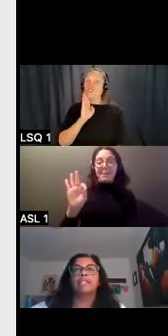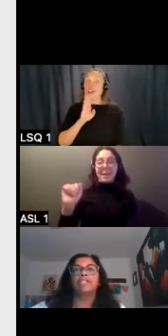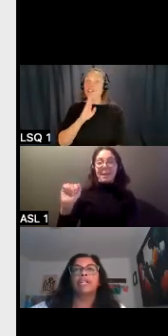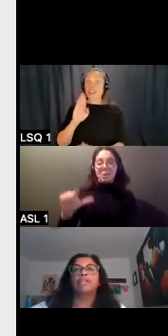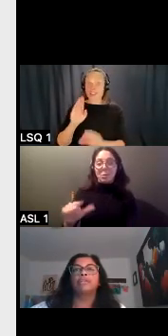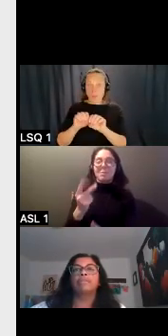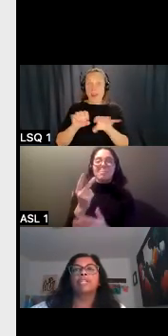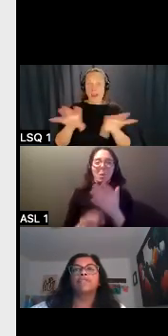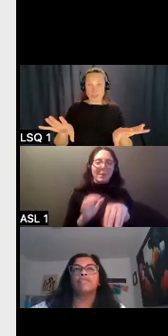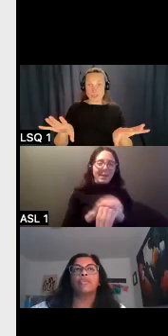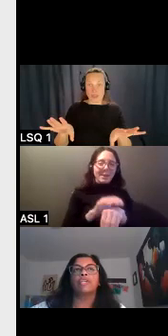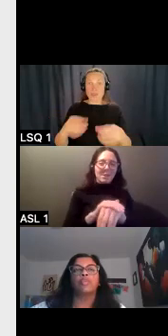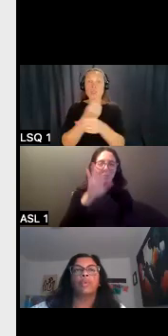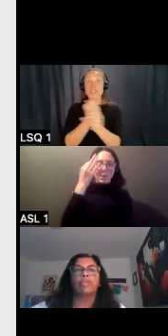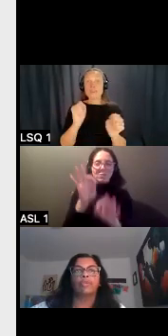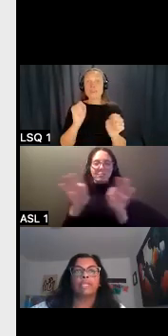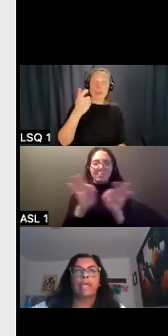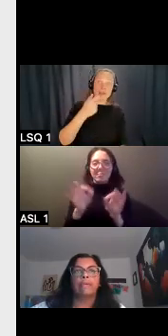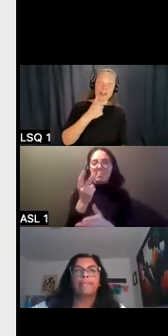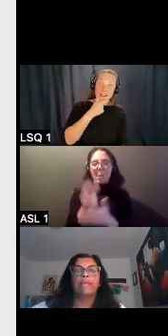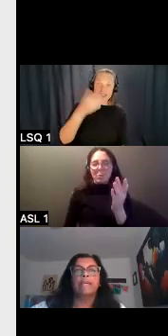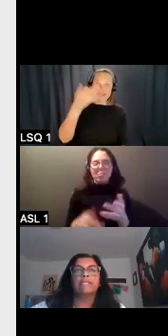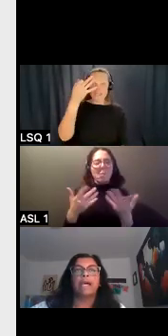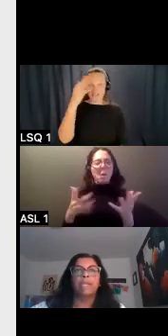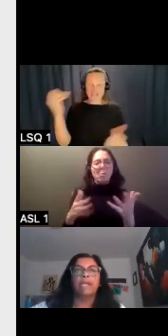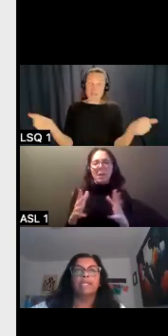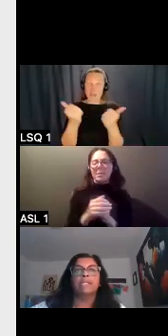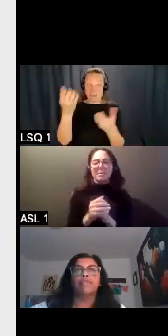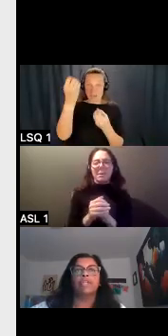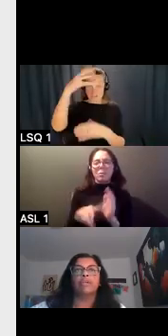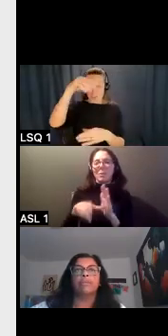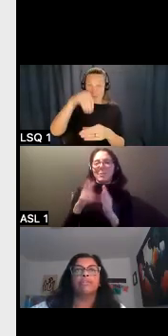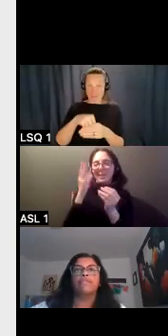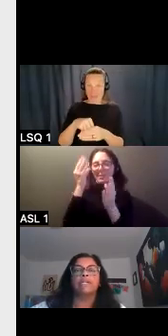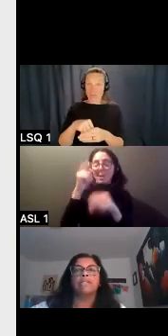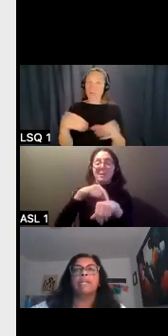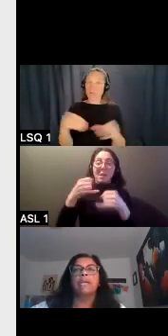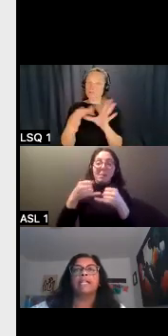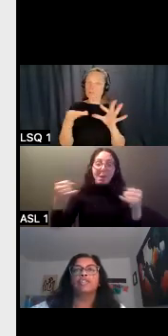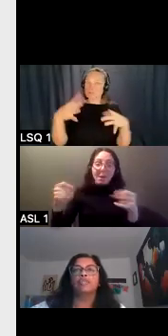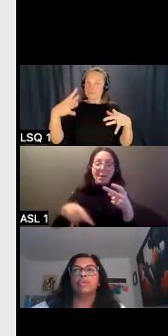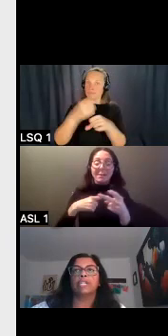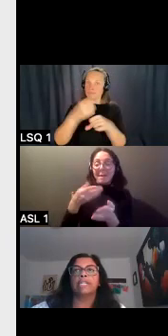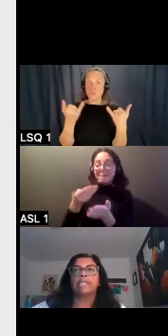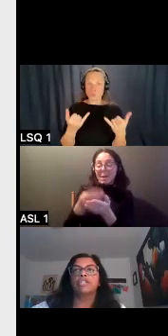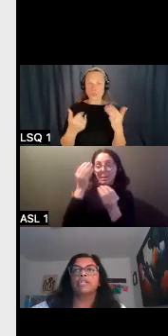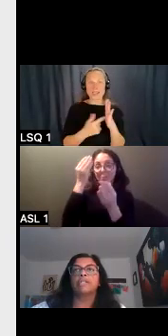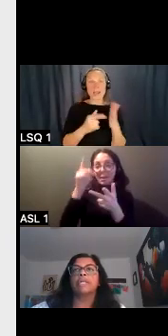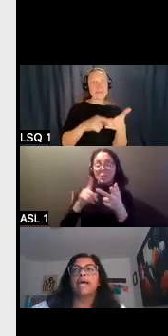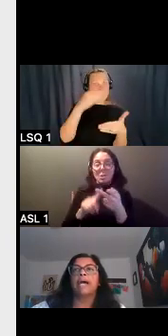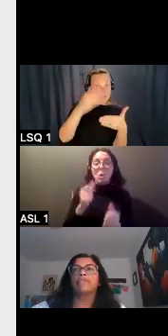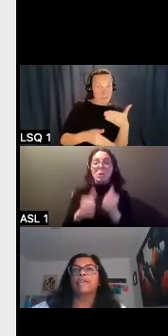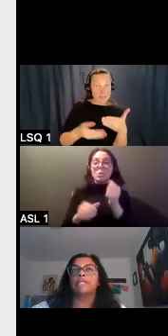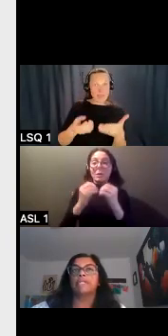and English and includes much of the information we went through today. Timelines, information about the fund, eligible